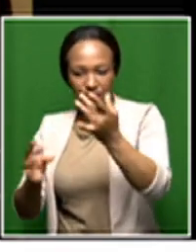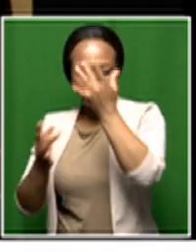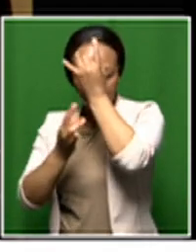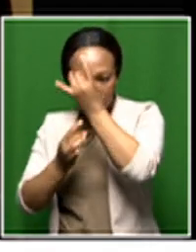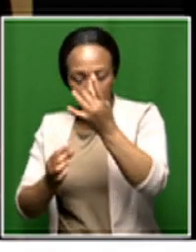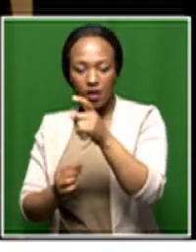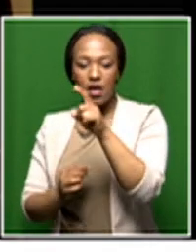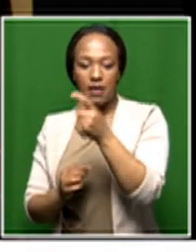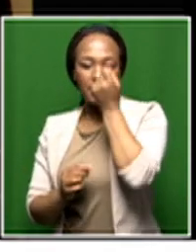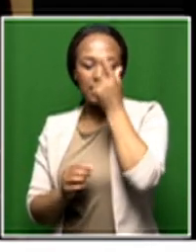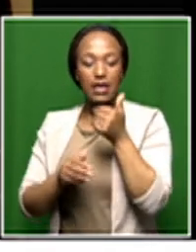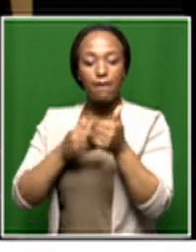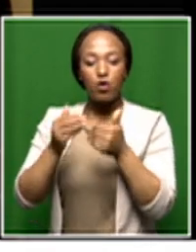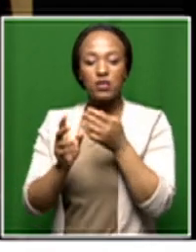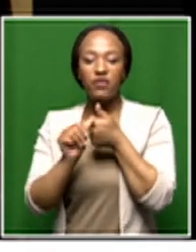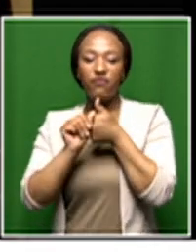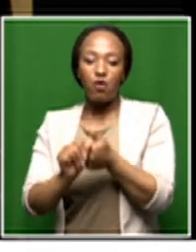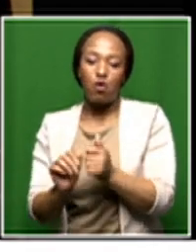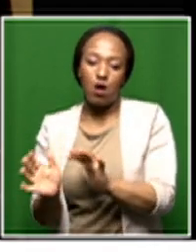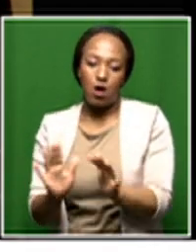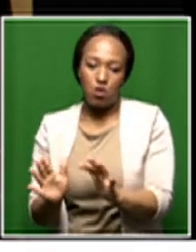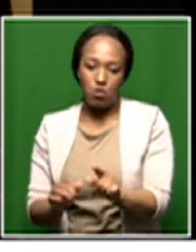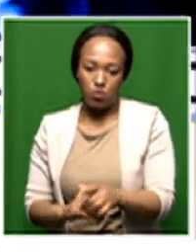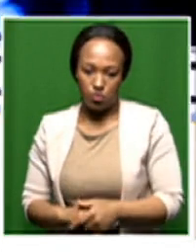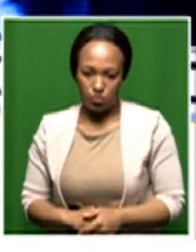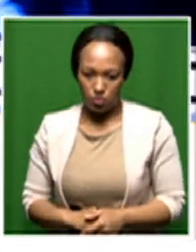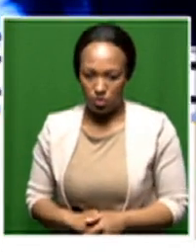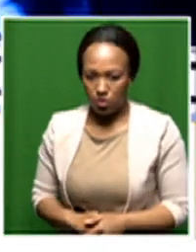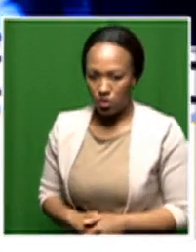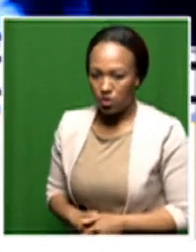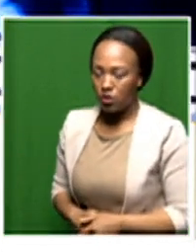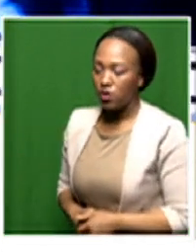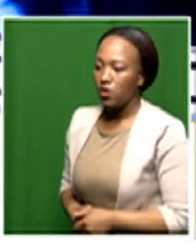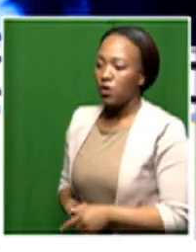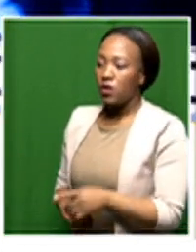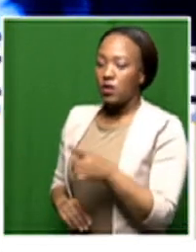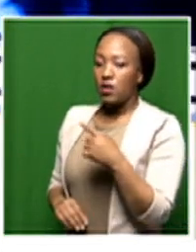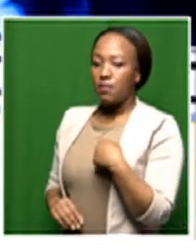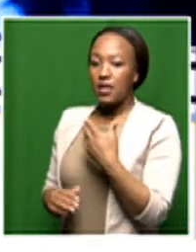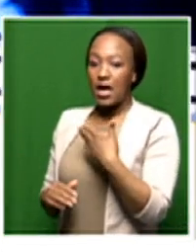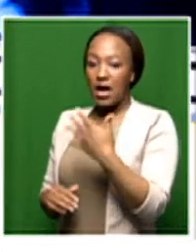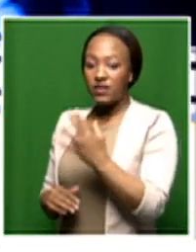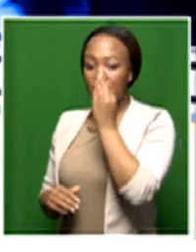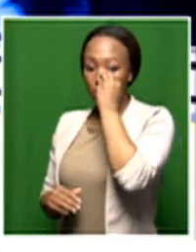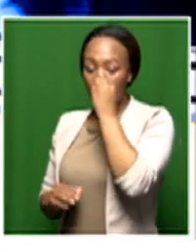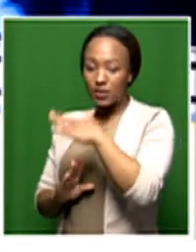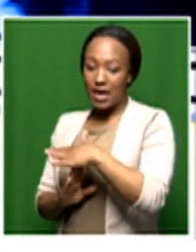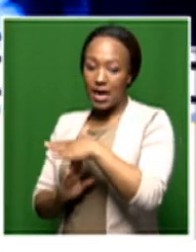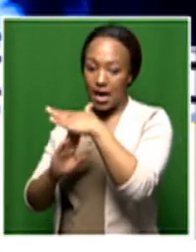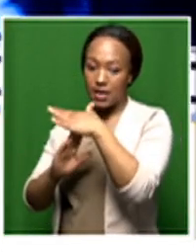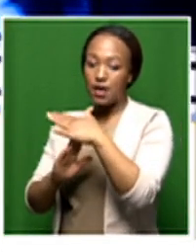to understand what processes they need to follow. All right. I'm going to round this up after the news headlines.